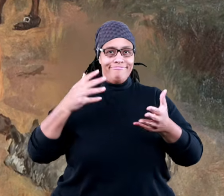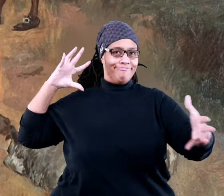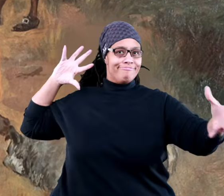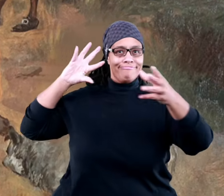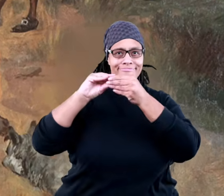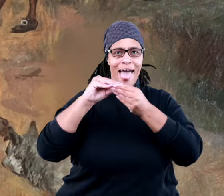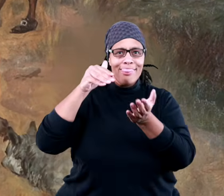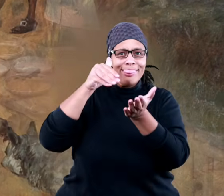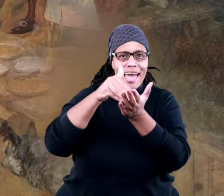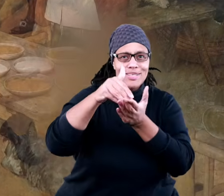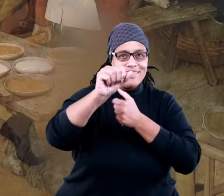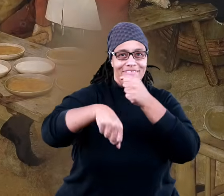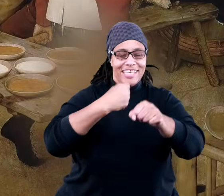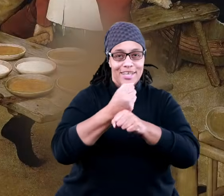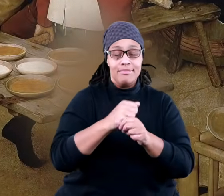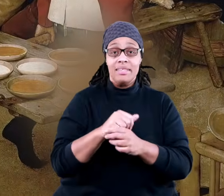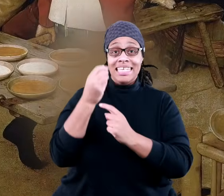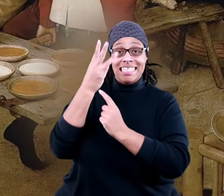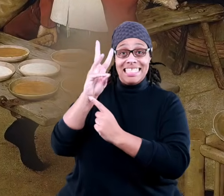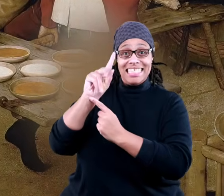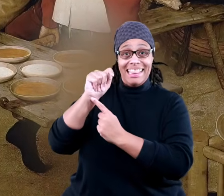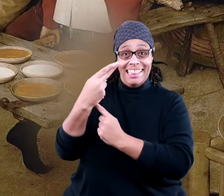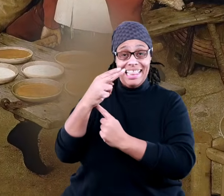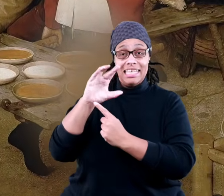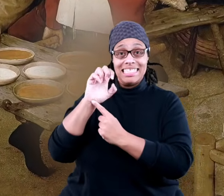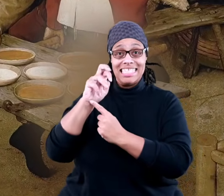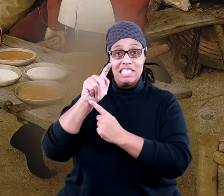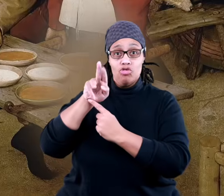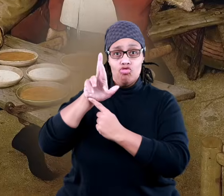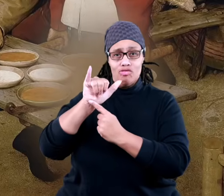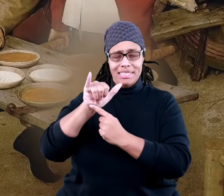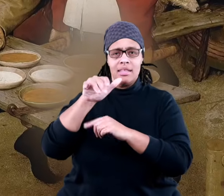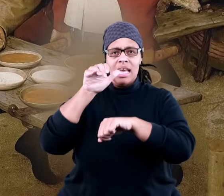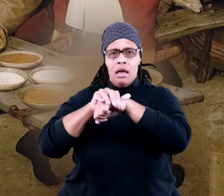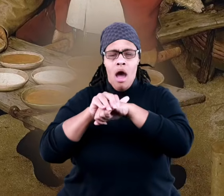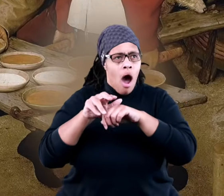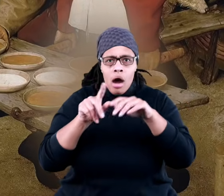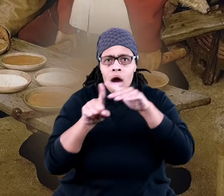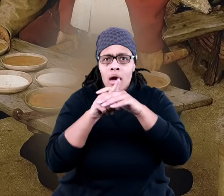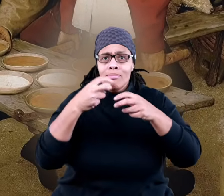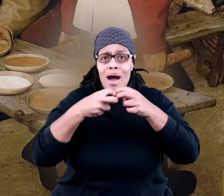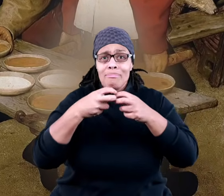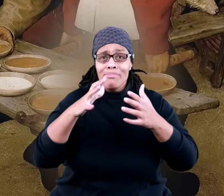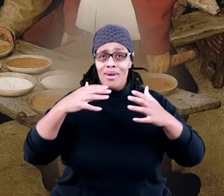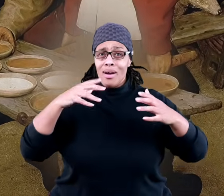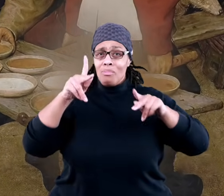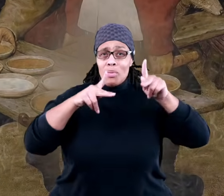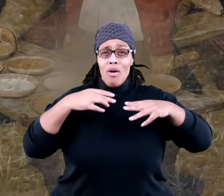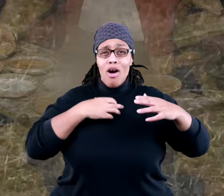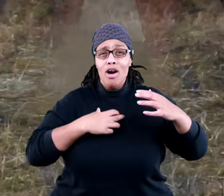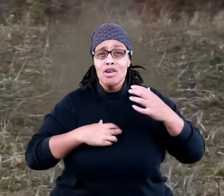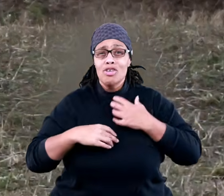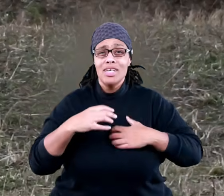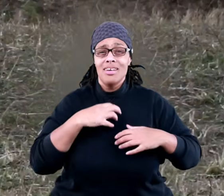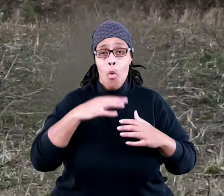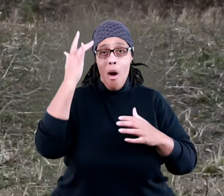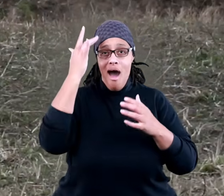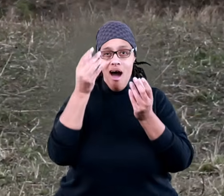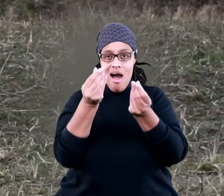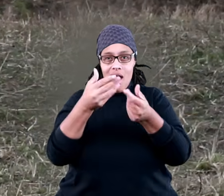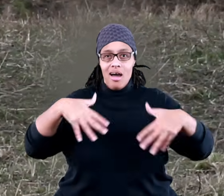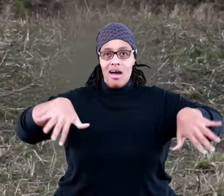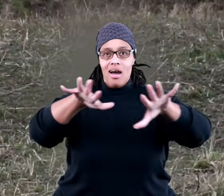for thousands of years. In the 16th century, England had a problem. The people were hungry, and